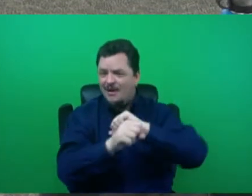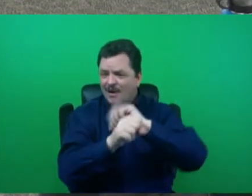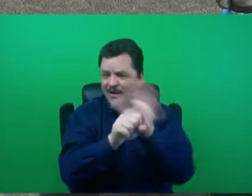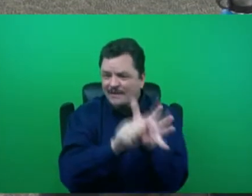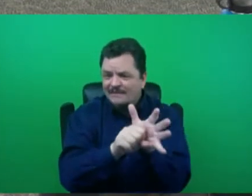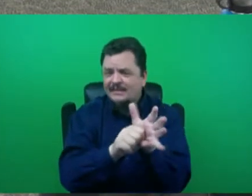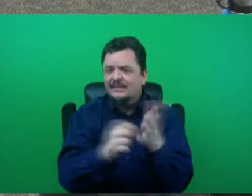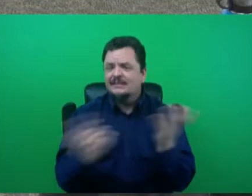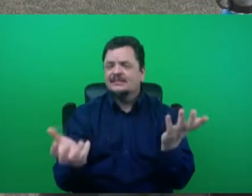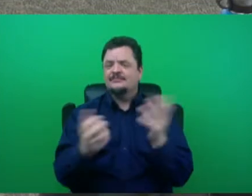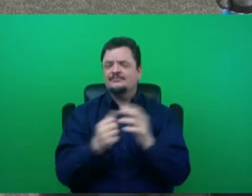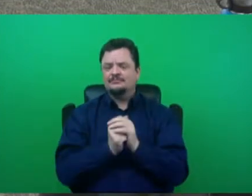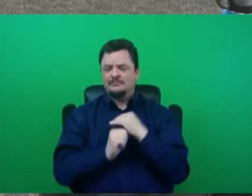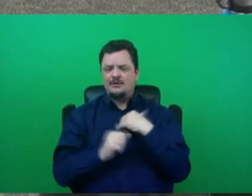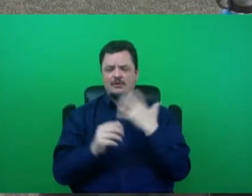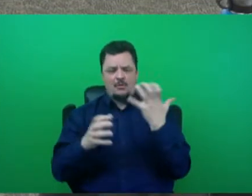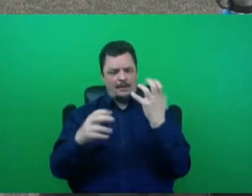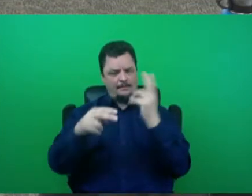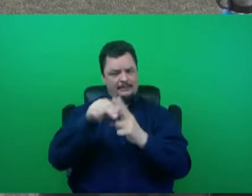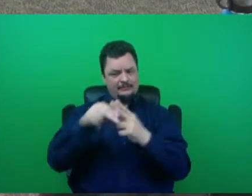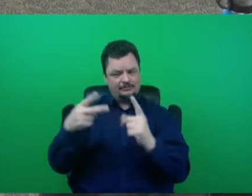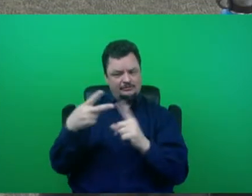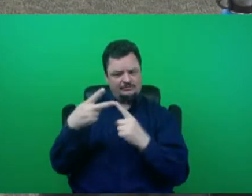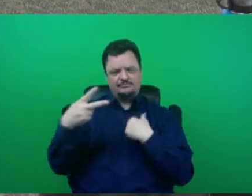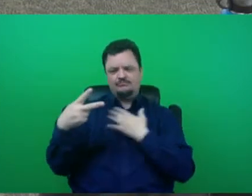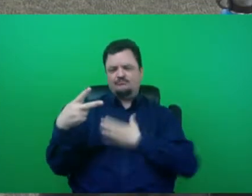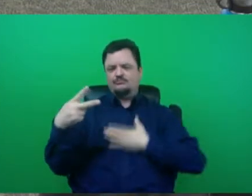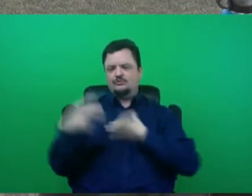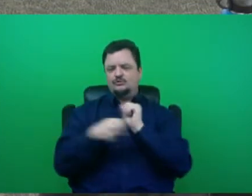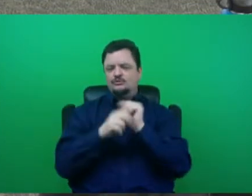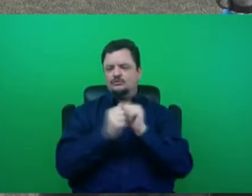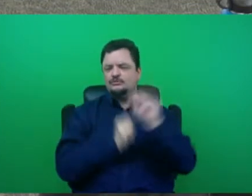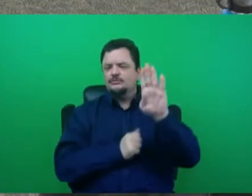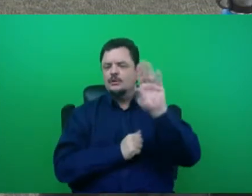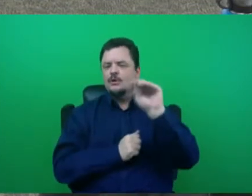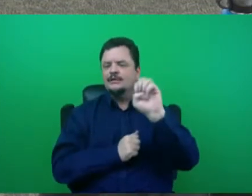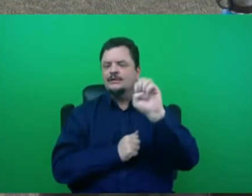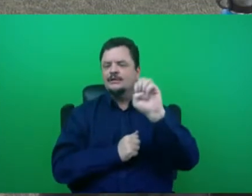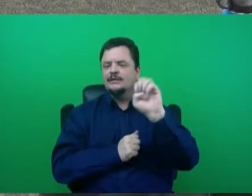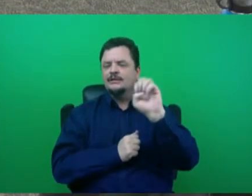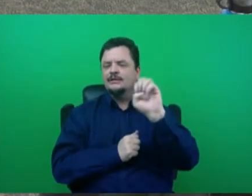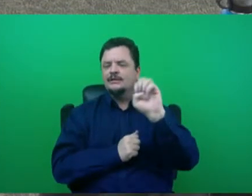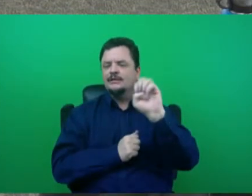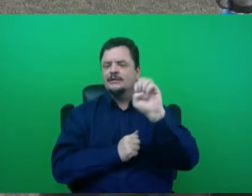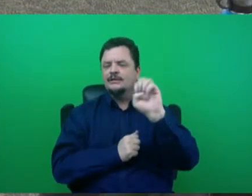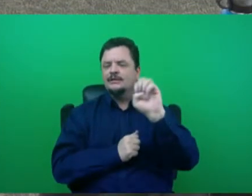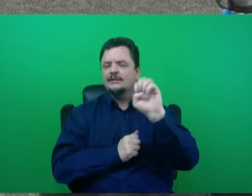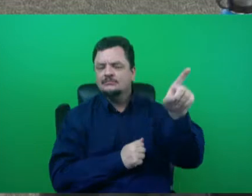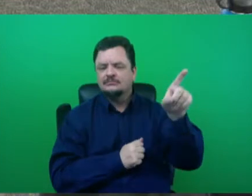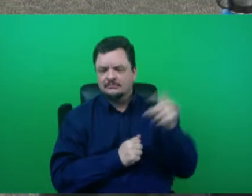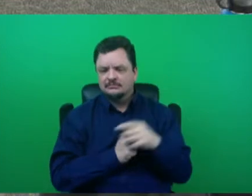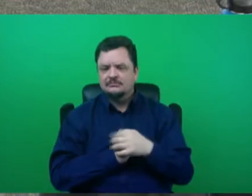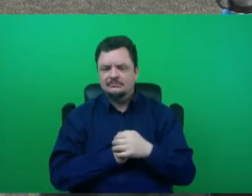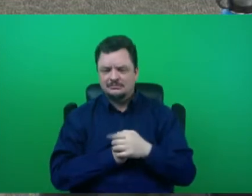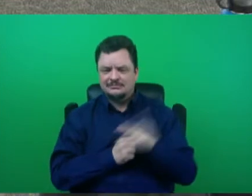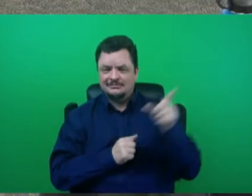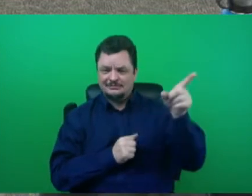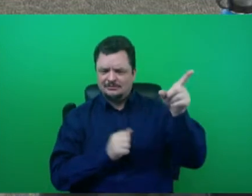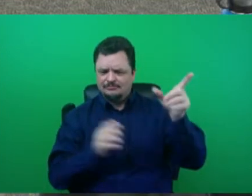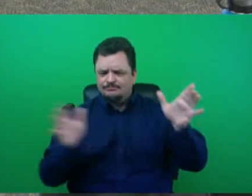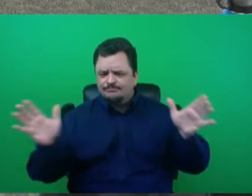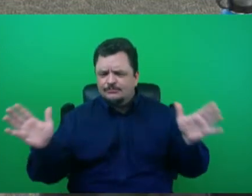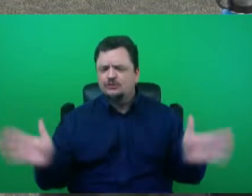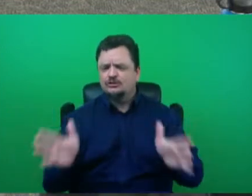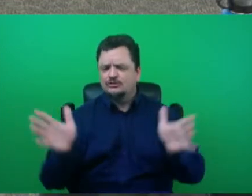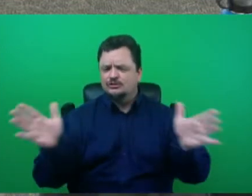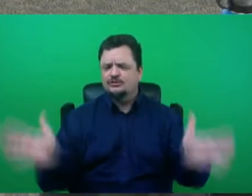continue working with the BOCC and perhaps engage City Council to increase public health staffing. It's well documented that